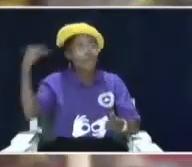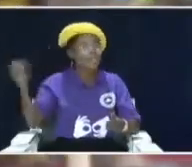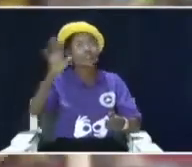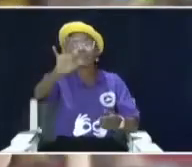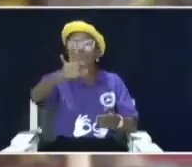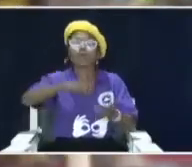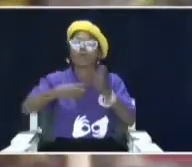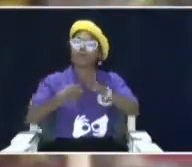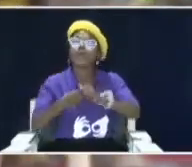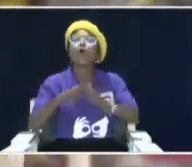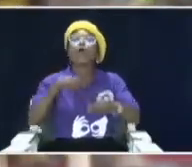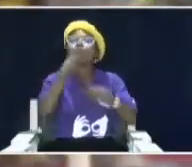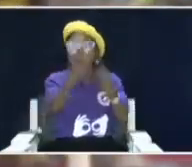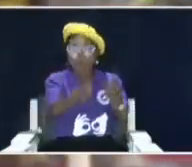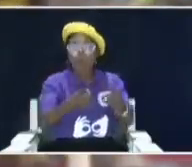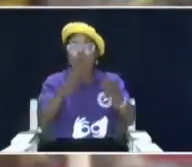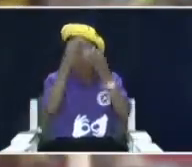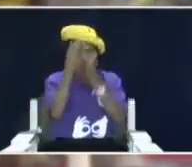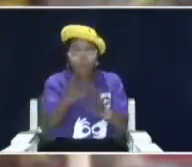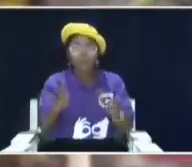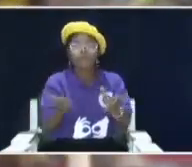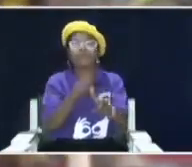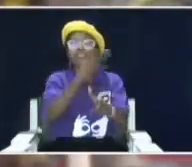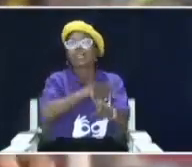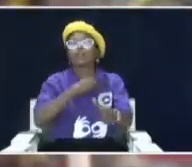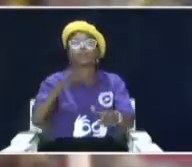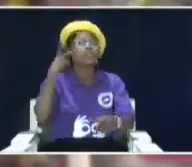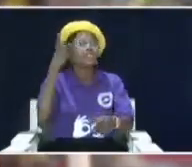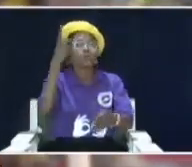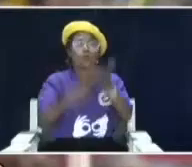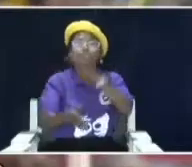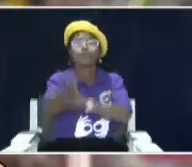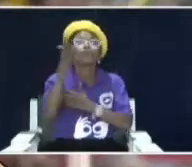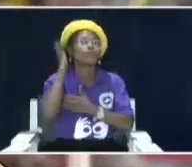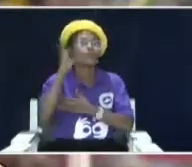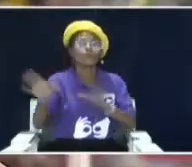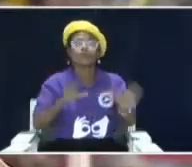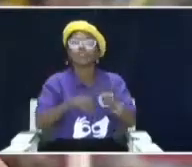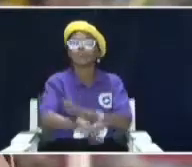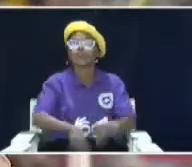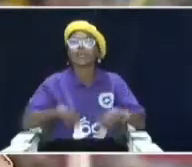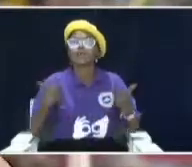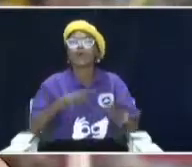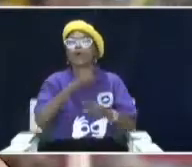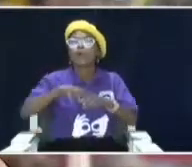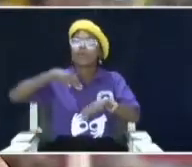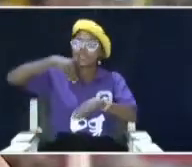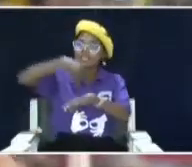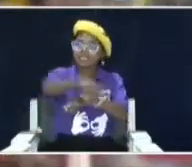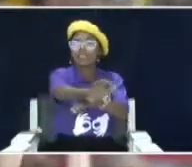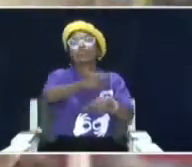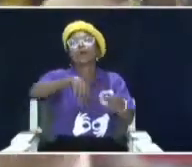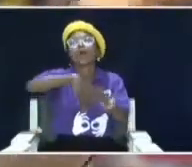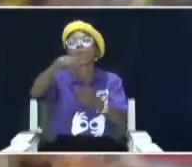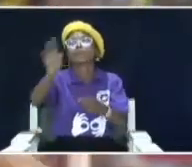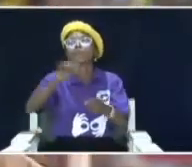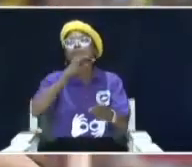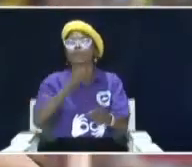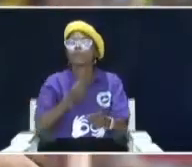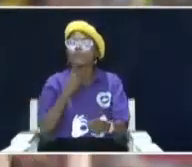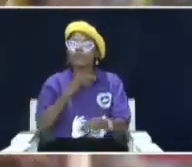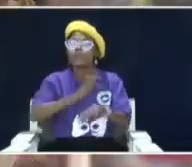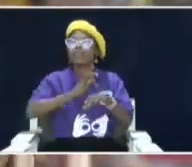do what he said you should do and see what he will do in your life. When I sent you out, did you lack anything? He said,